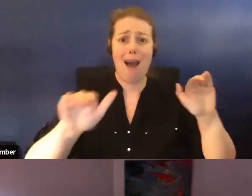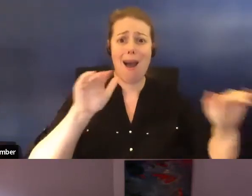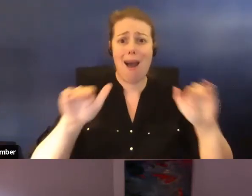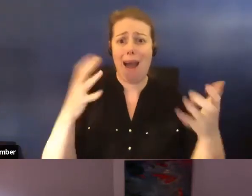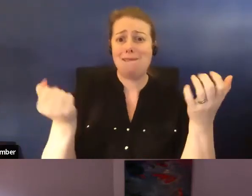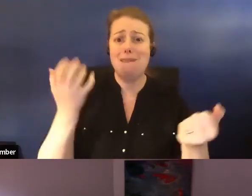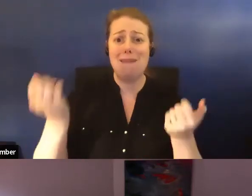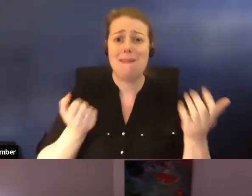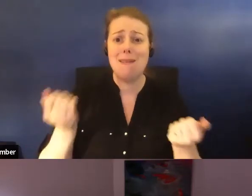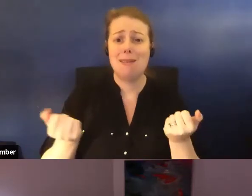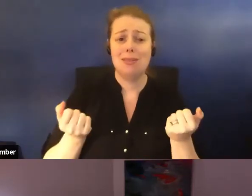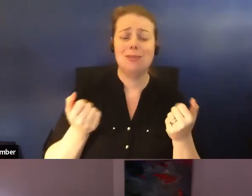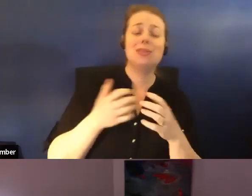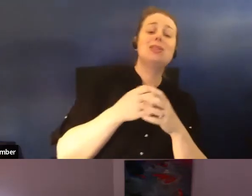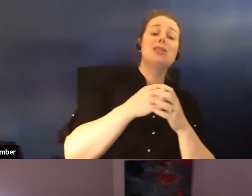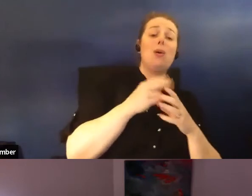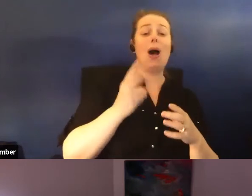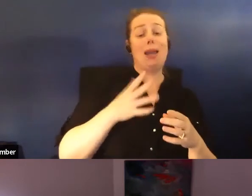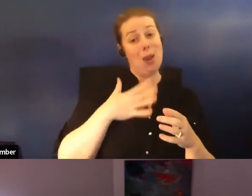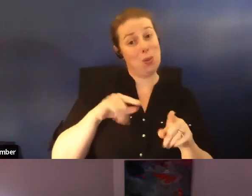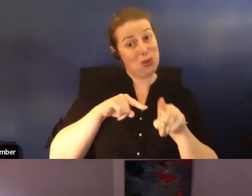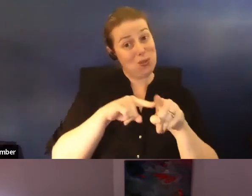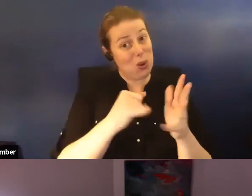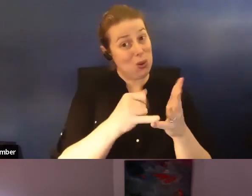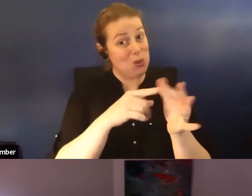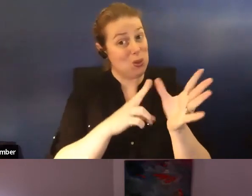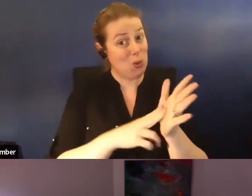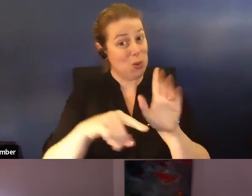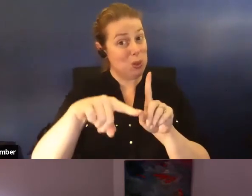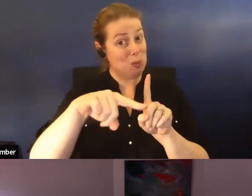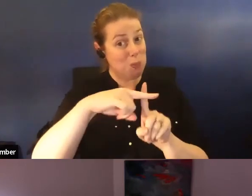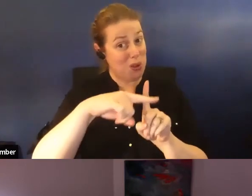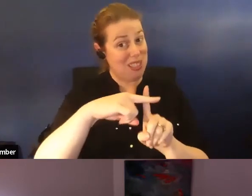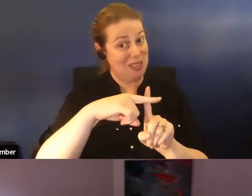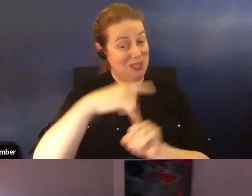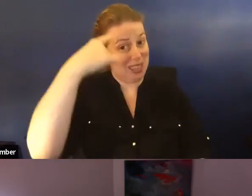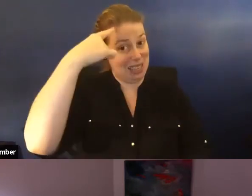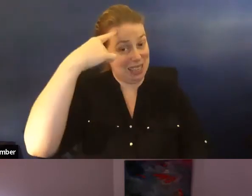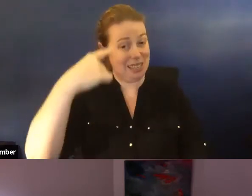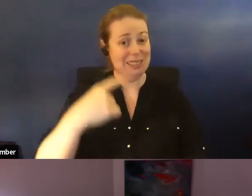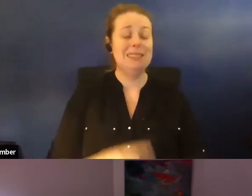to say, again, picking up on Sean's positivity theme, is that